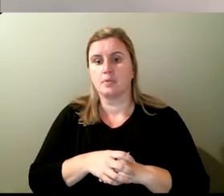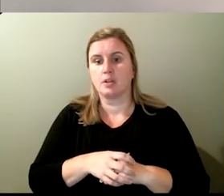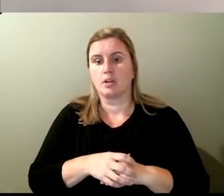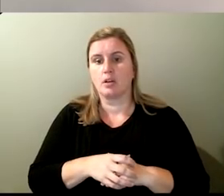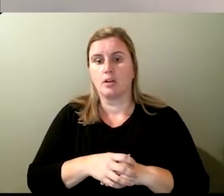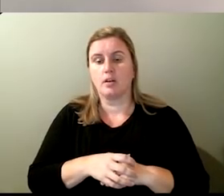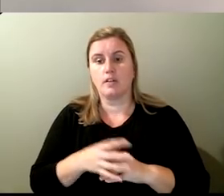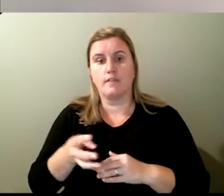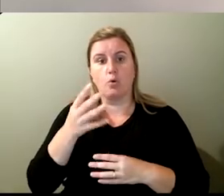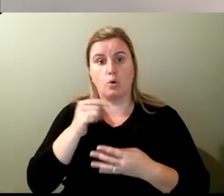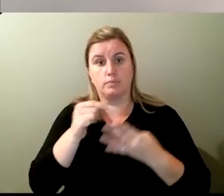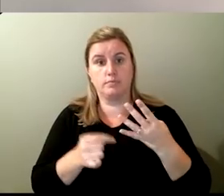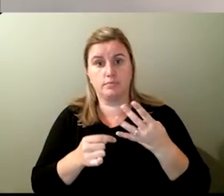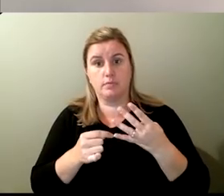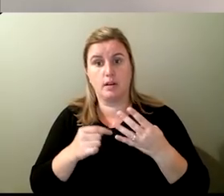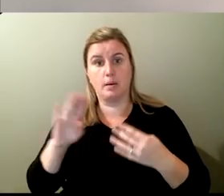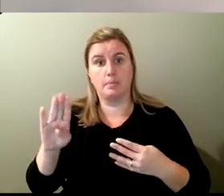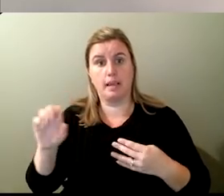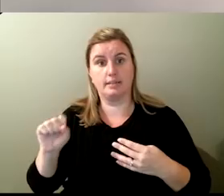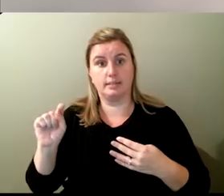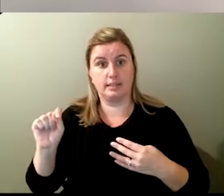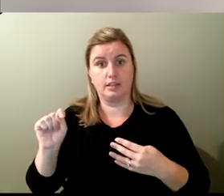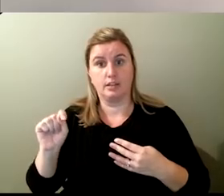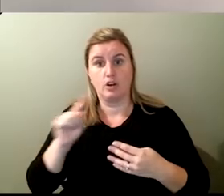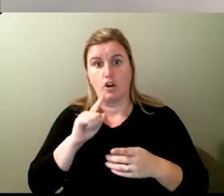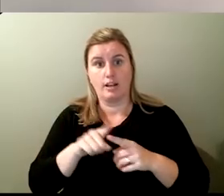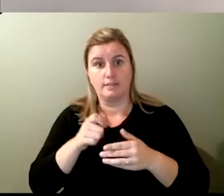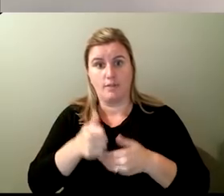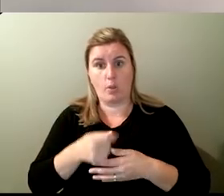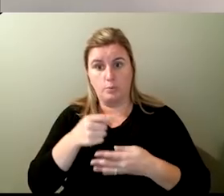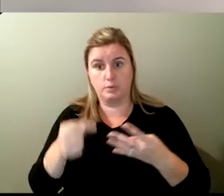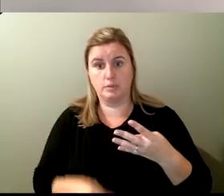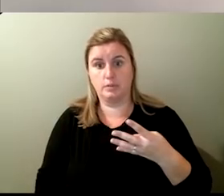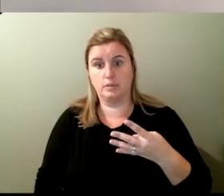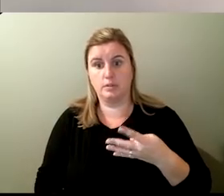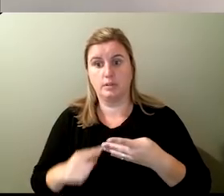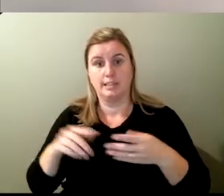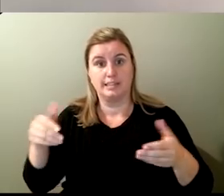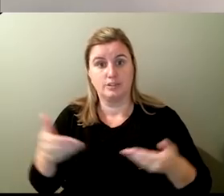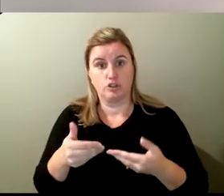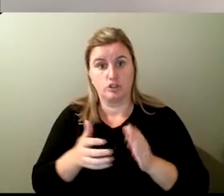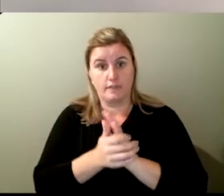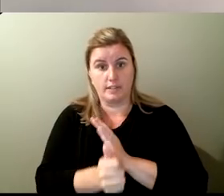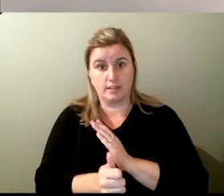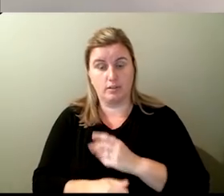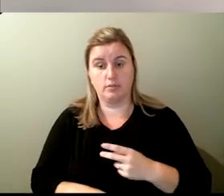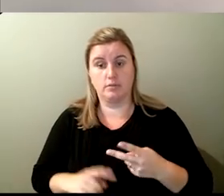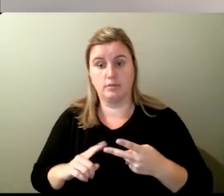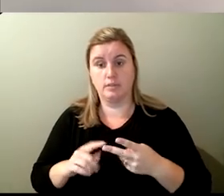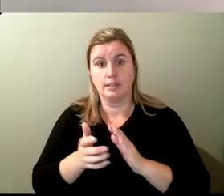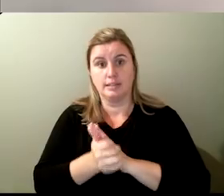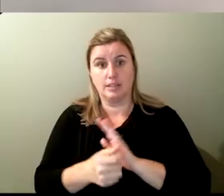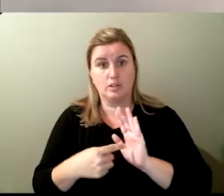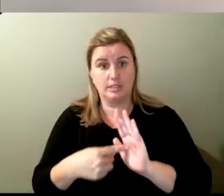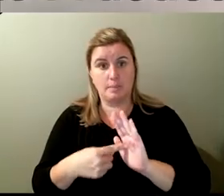The four initial components of BST are as follows: introduction of the skill, skill